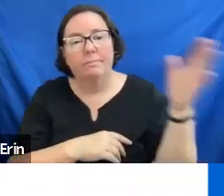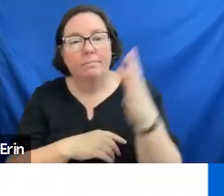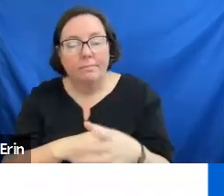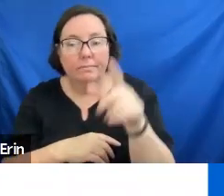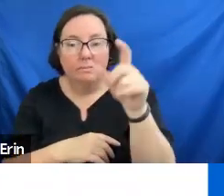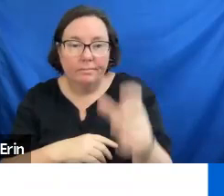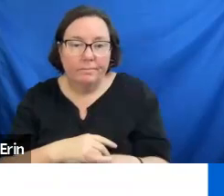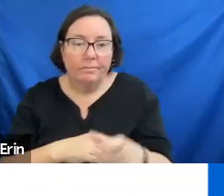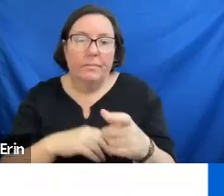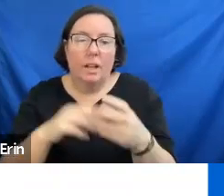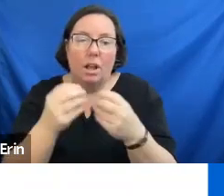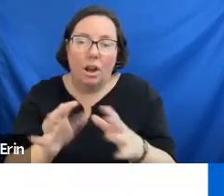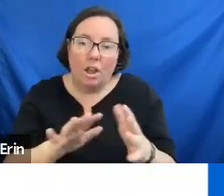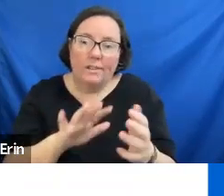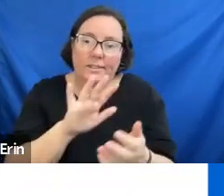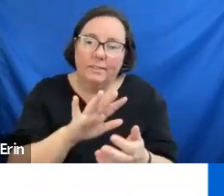Thank you.